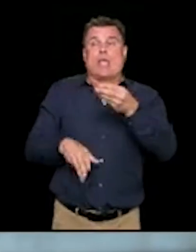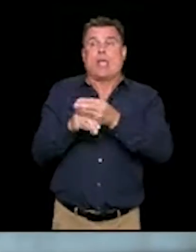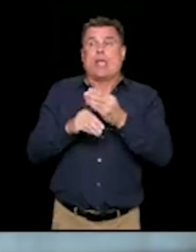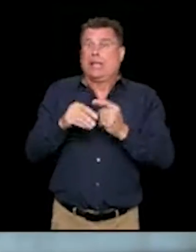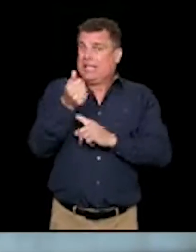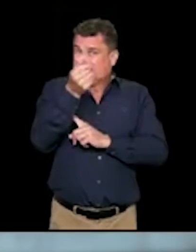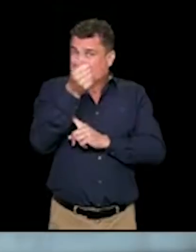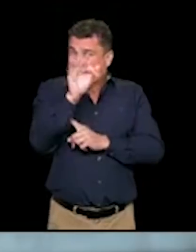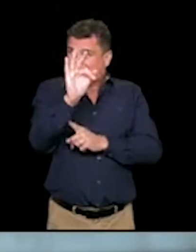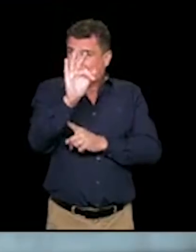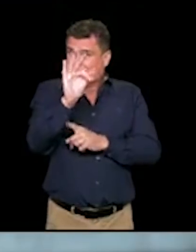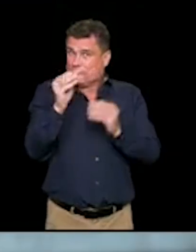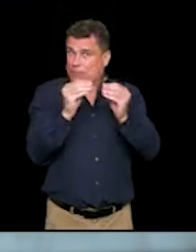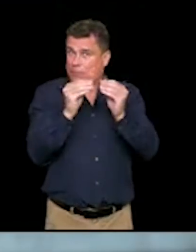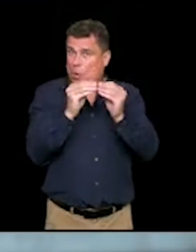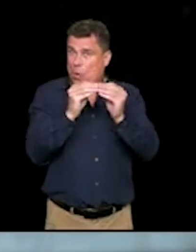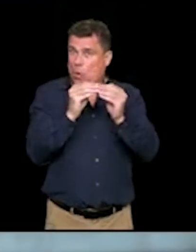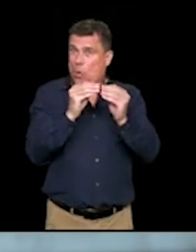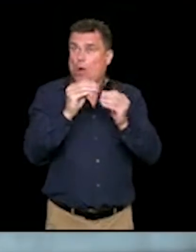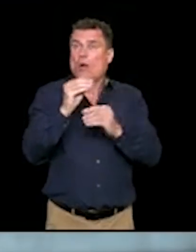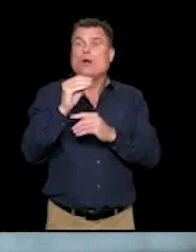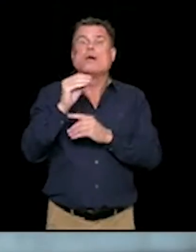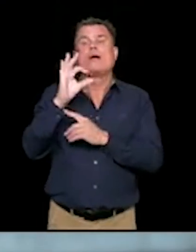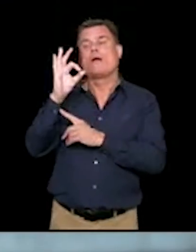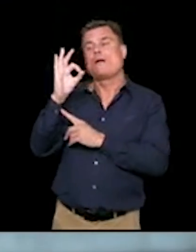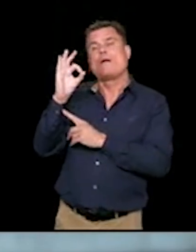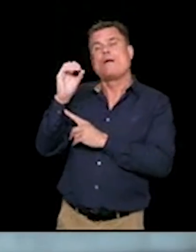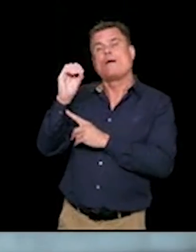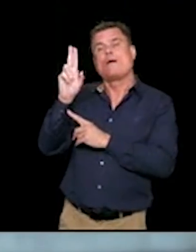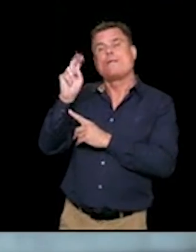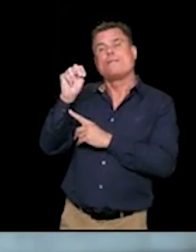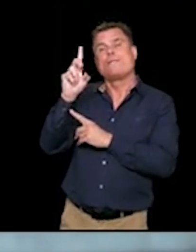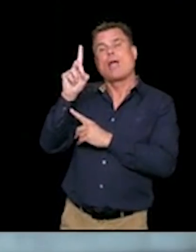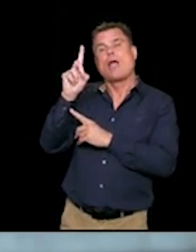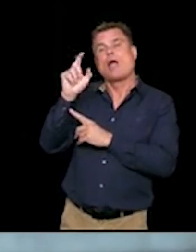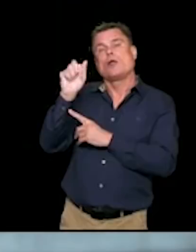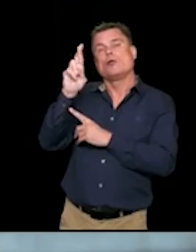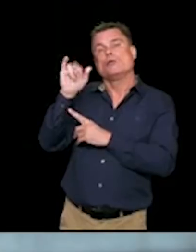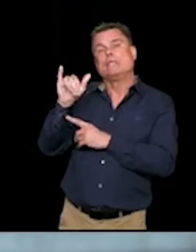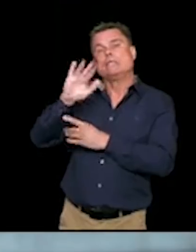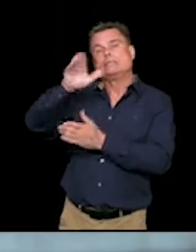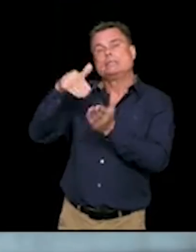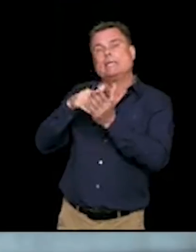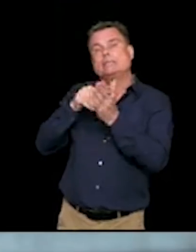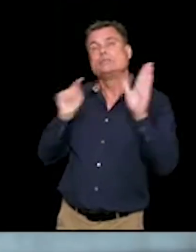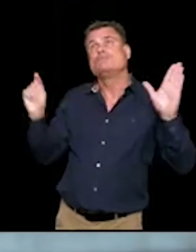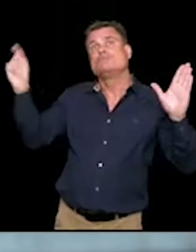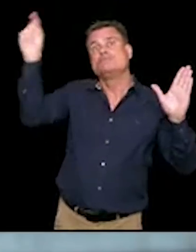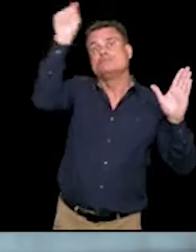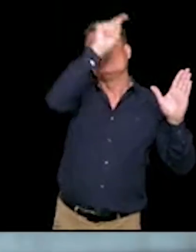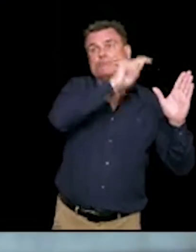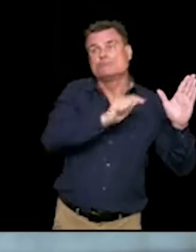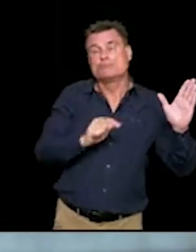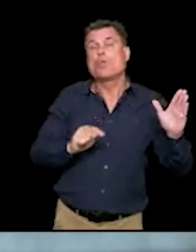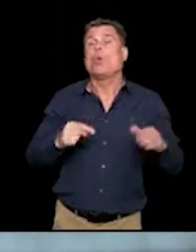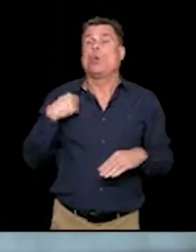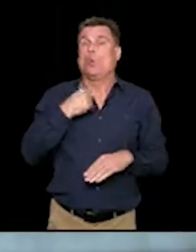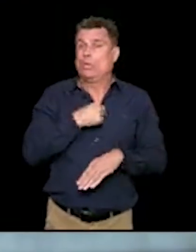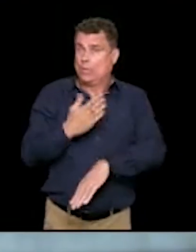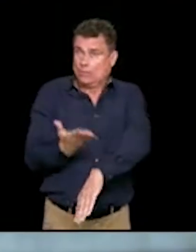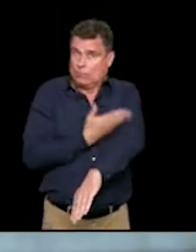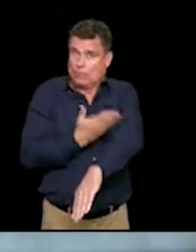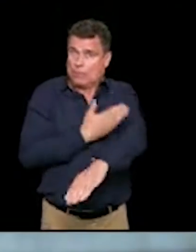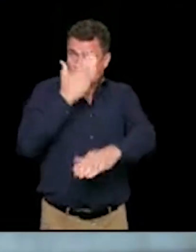shop Foundry Youth Centres to 19 Foundry Centres in urban and rural British Columbia. That's why we've built mental health